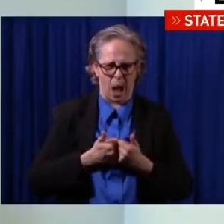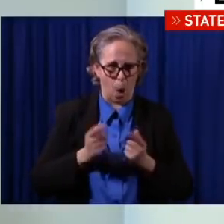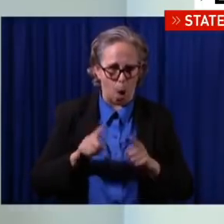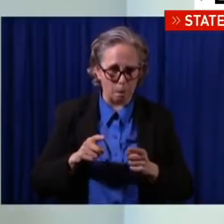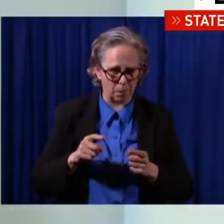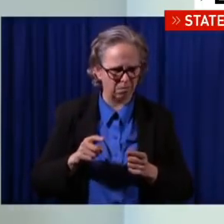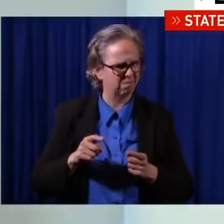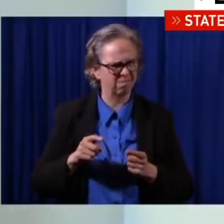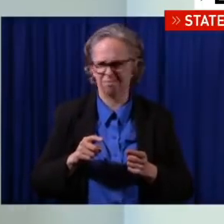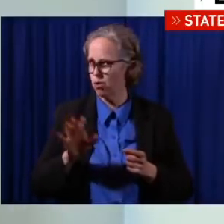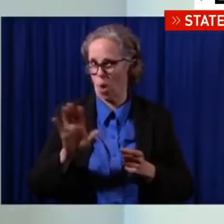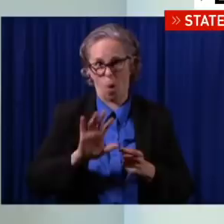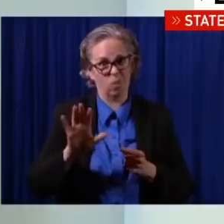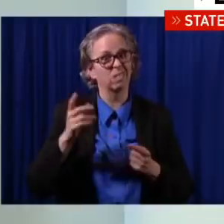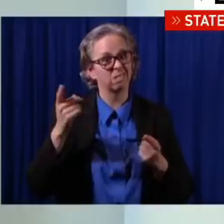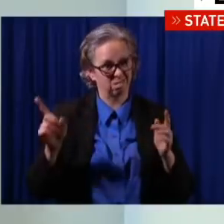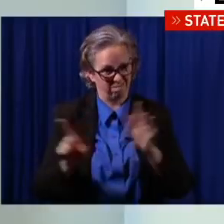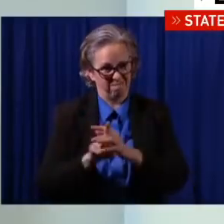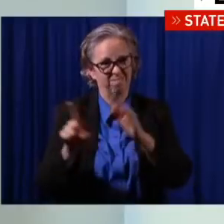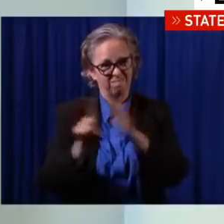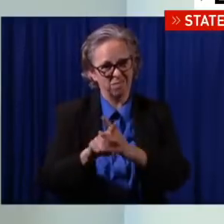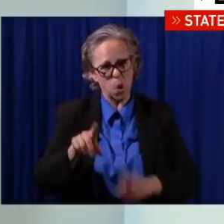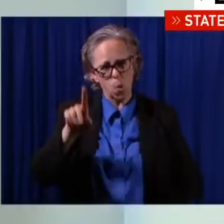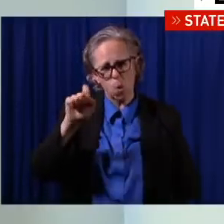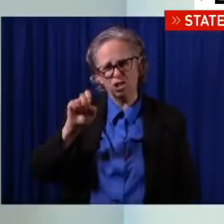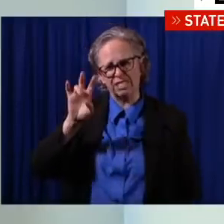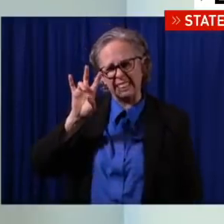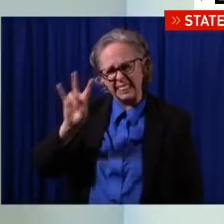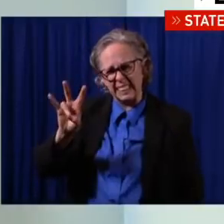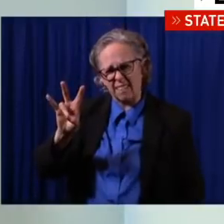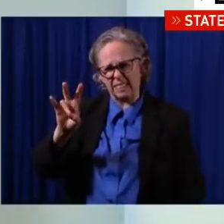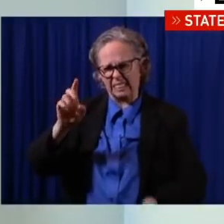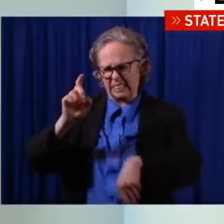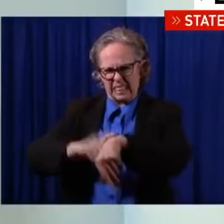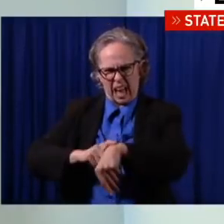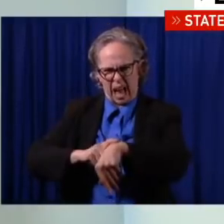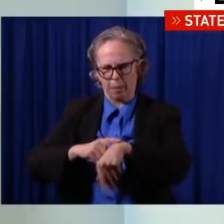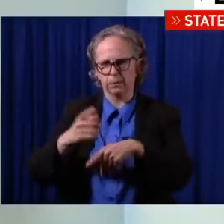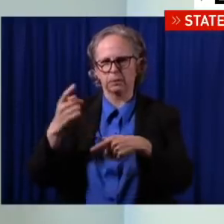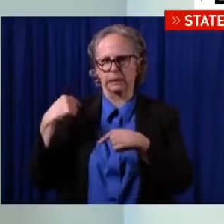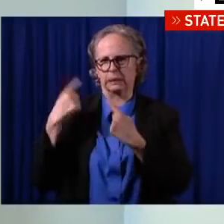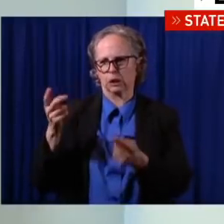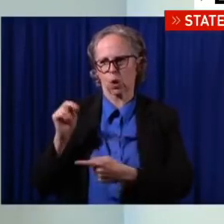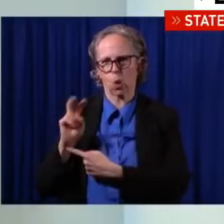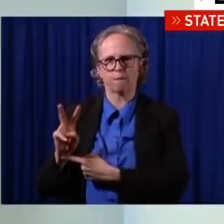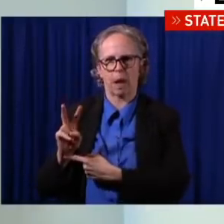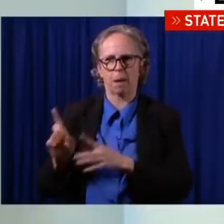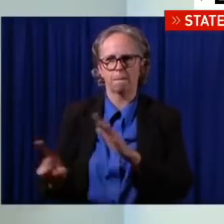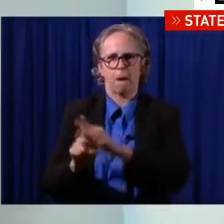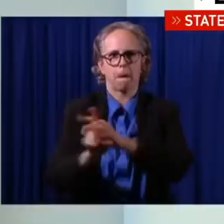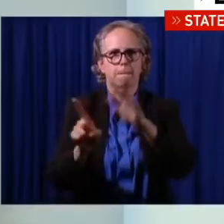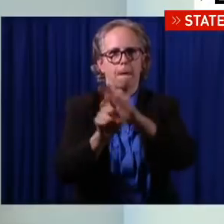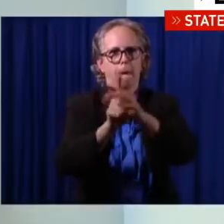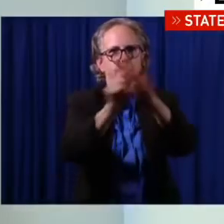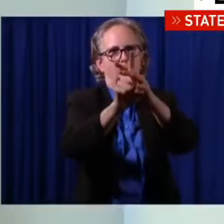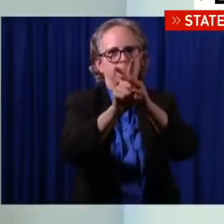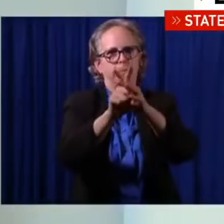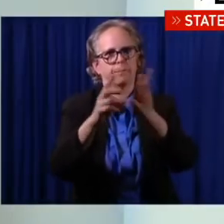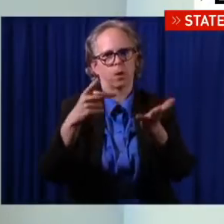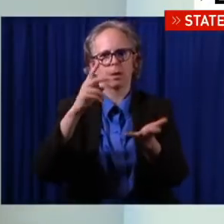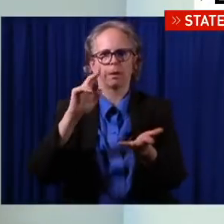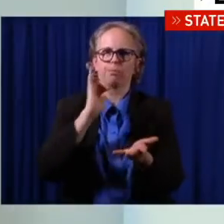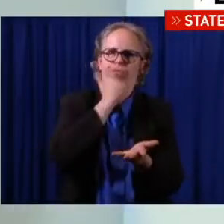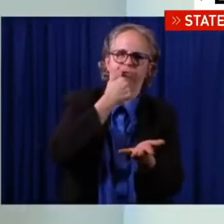107 times we've identified it in 27 agencies, boards, and commissions. And this is very